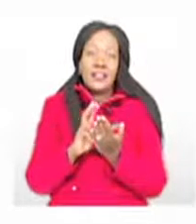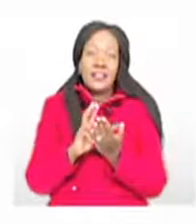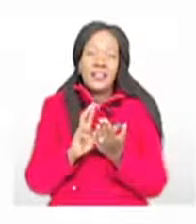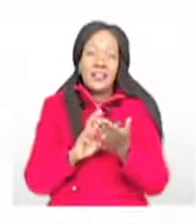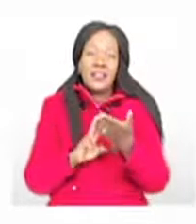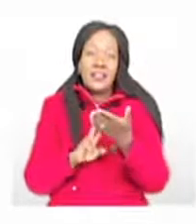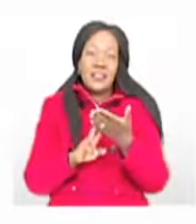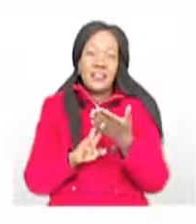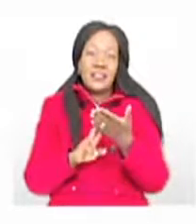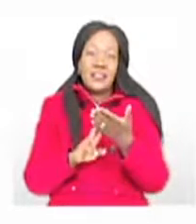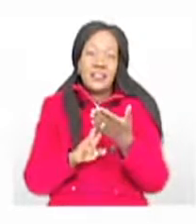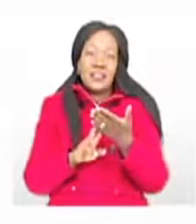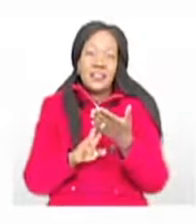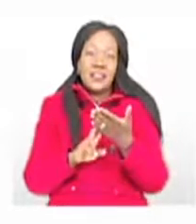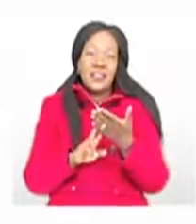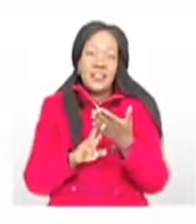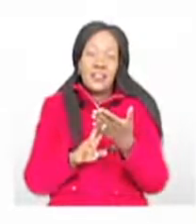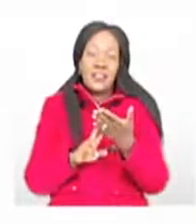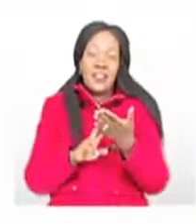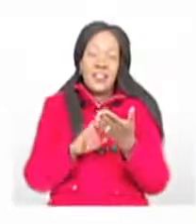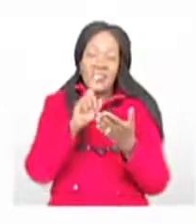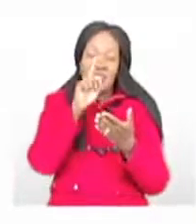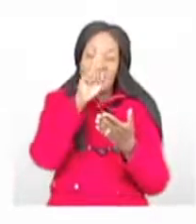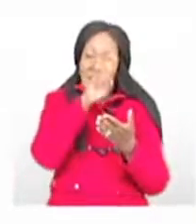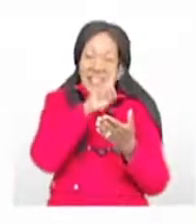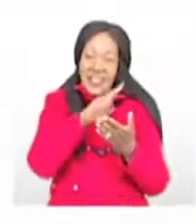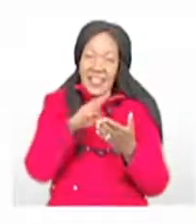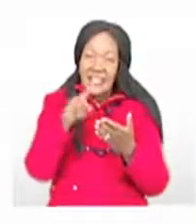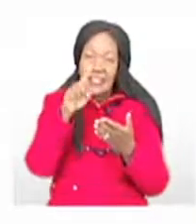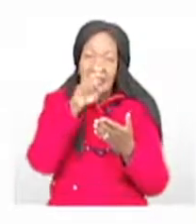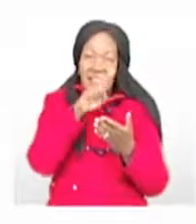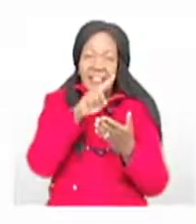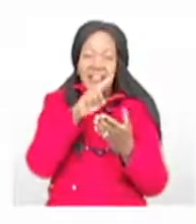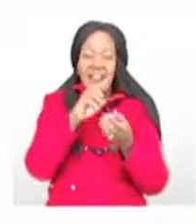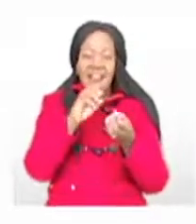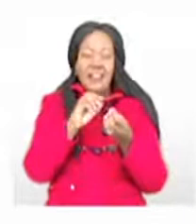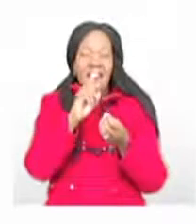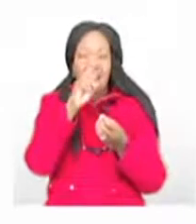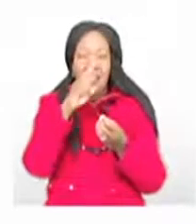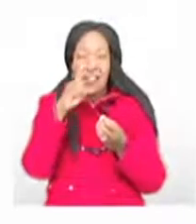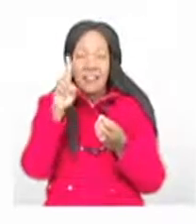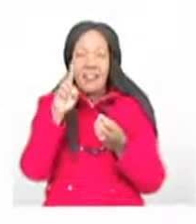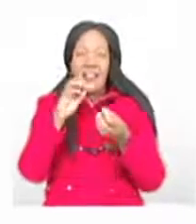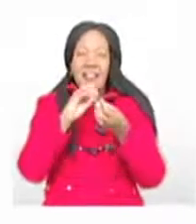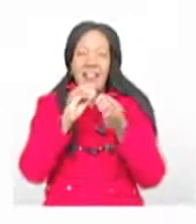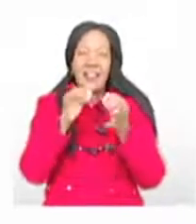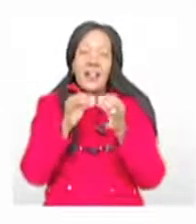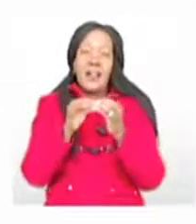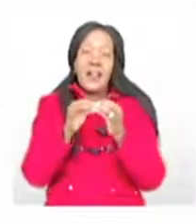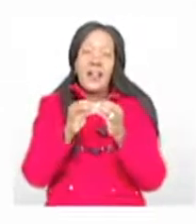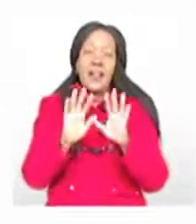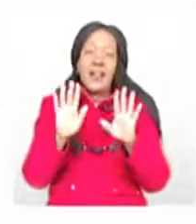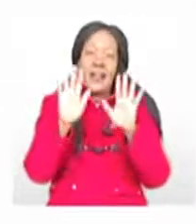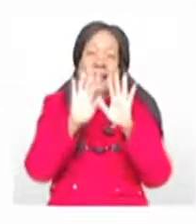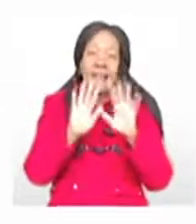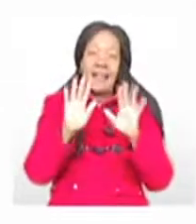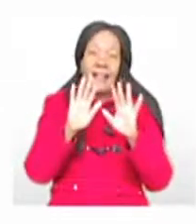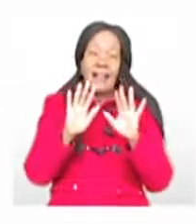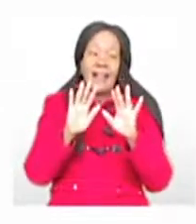15 says, circle the correct number, color the